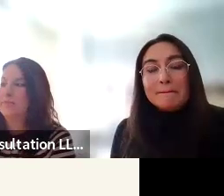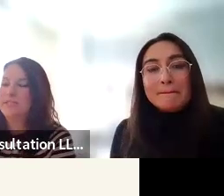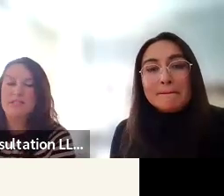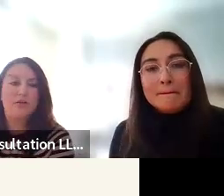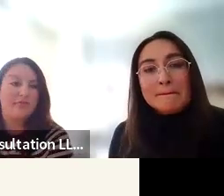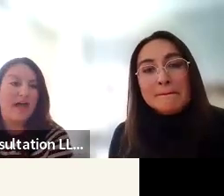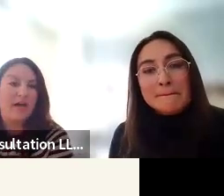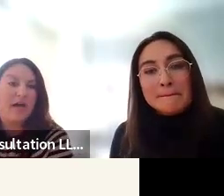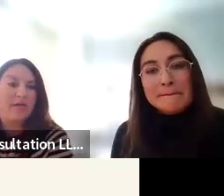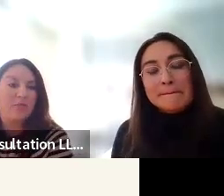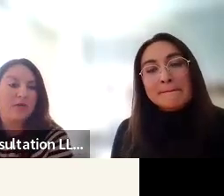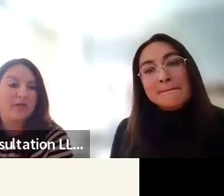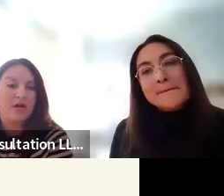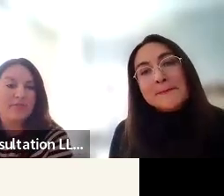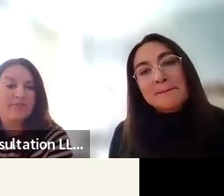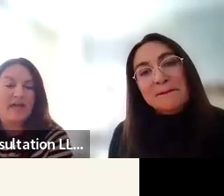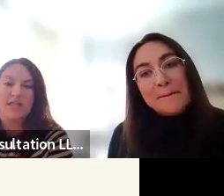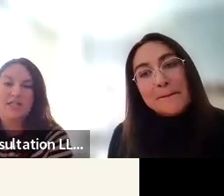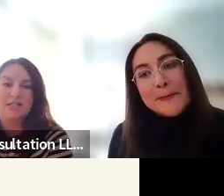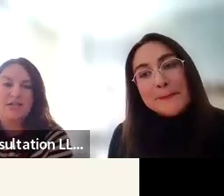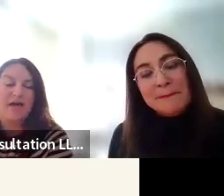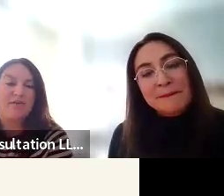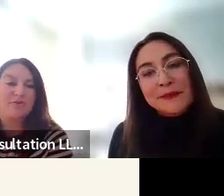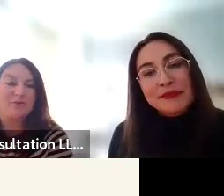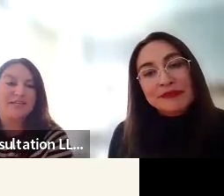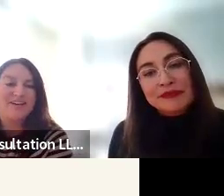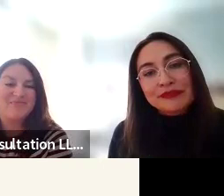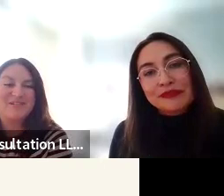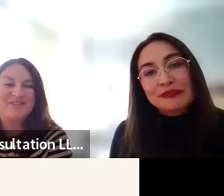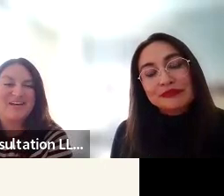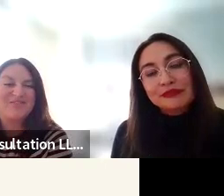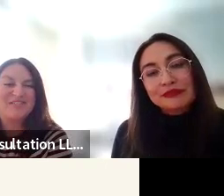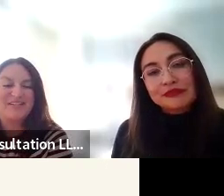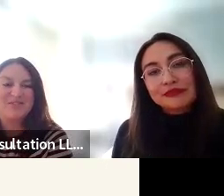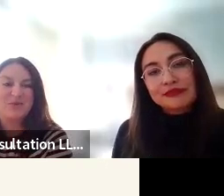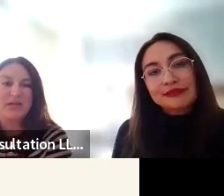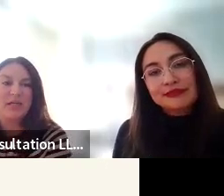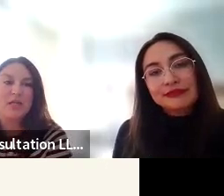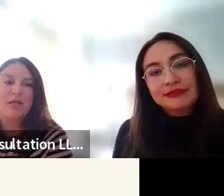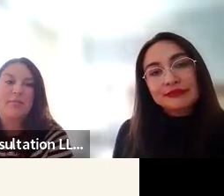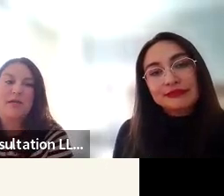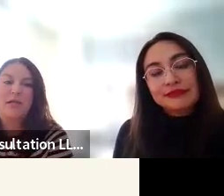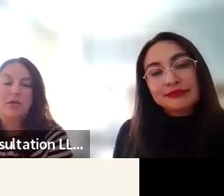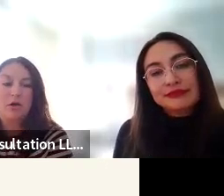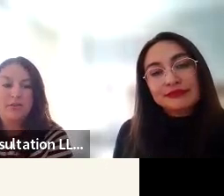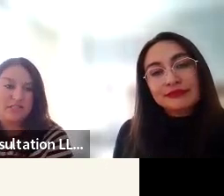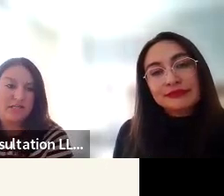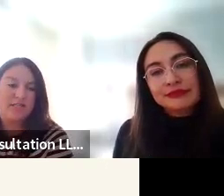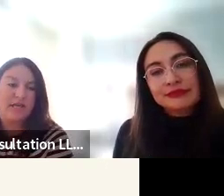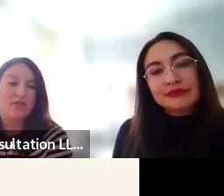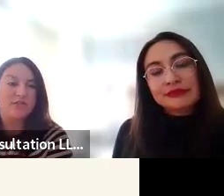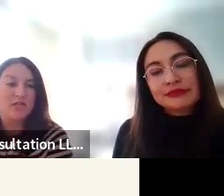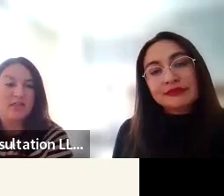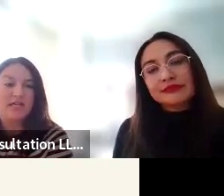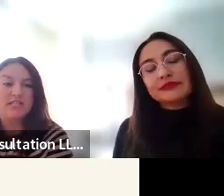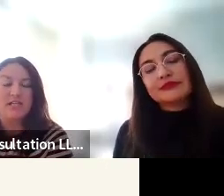All right, this is our flyer. We're going to drop the file into the chat after we close out of sharing screen. But here are all the